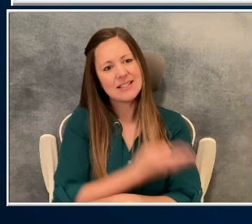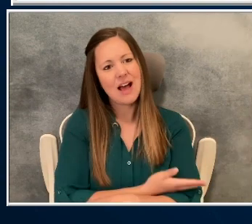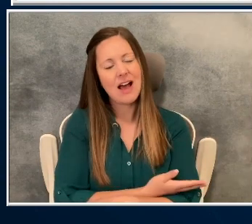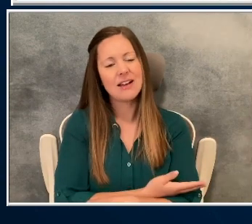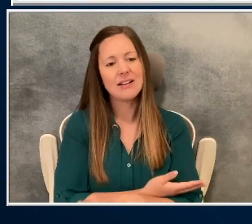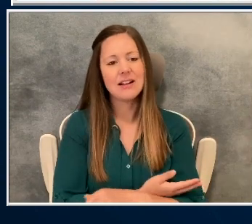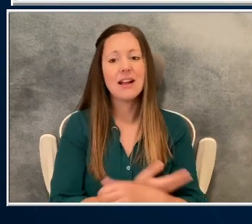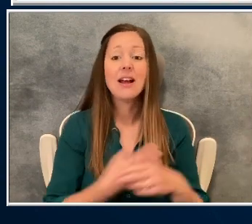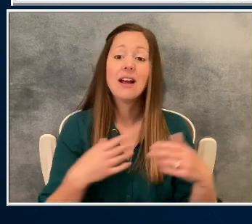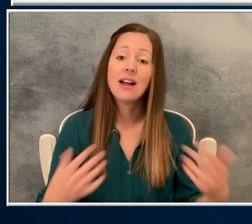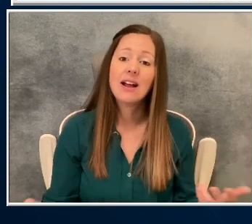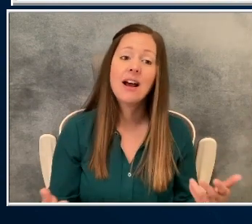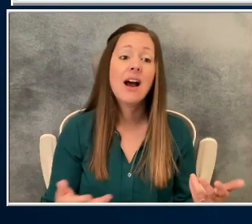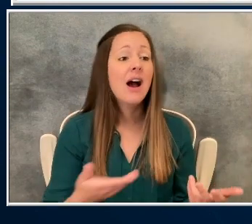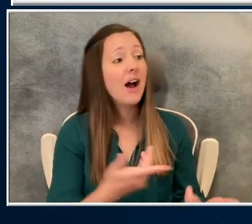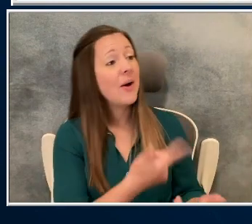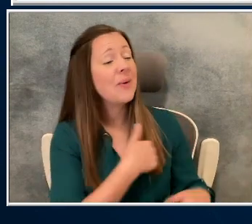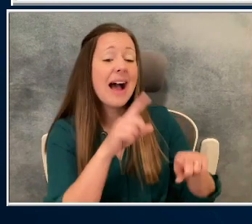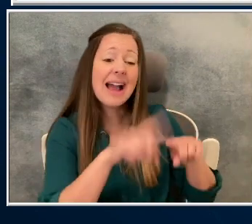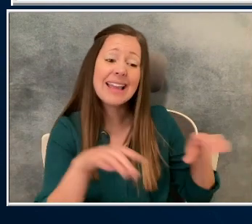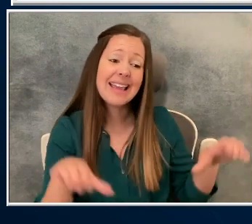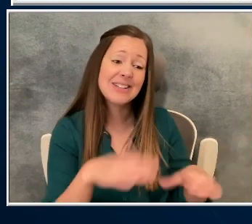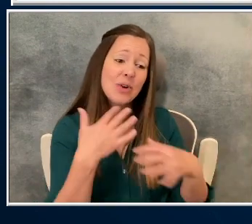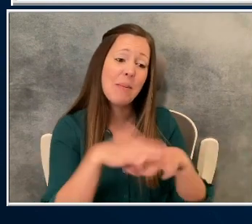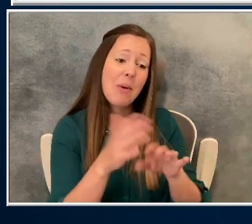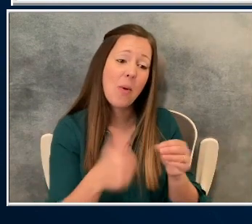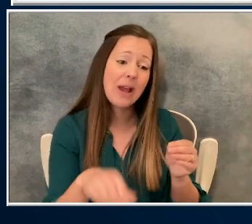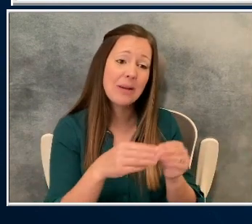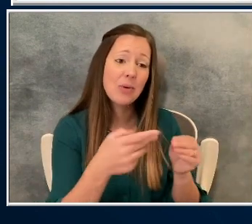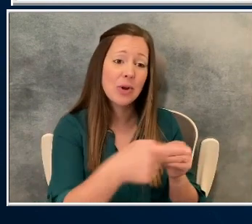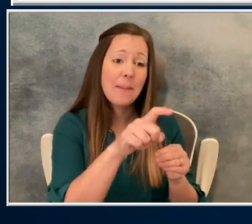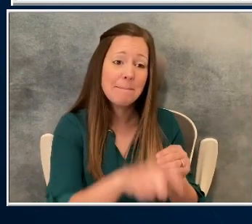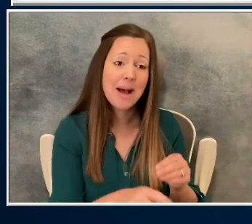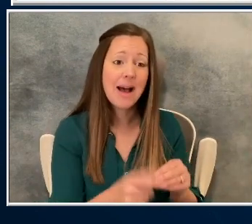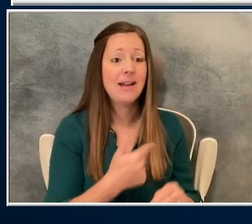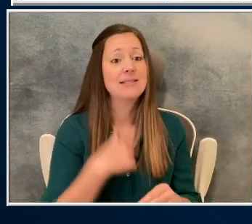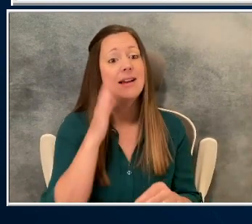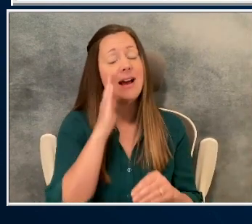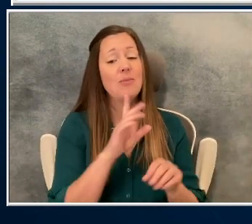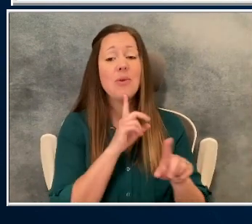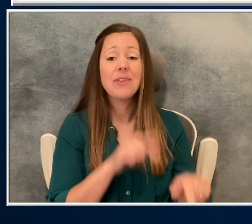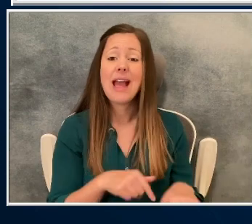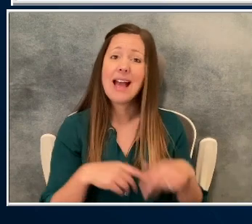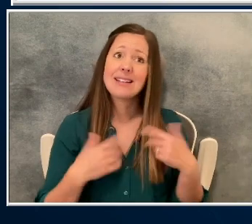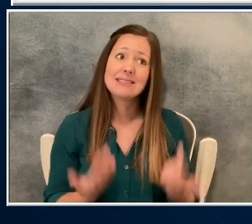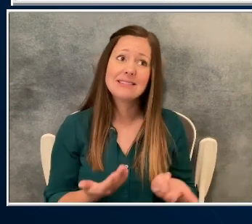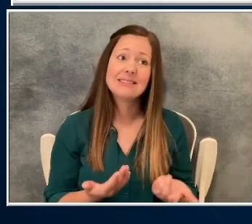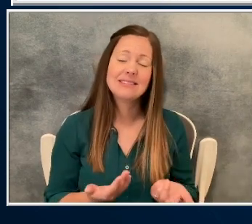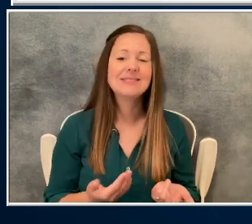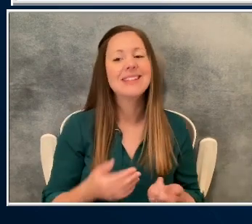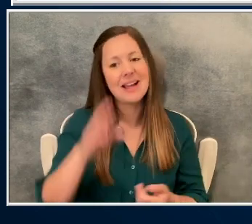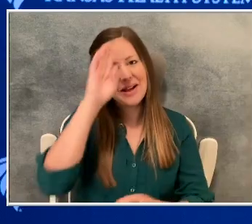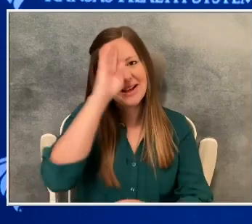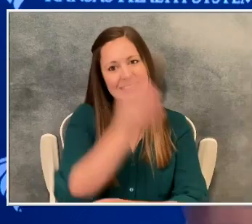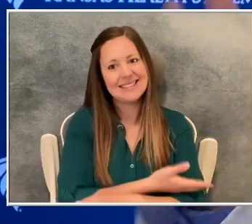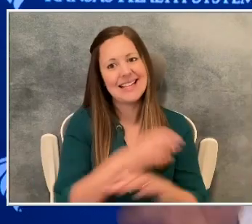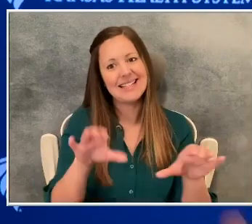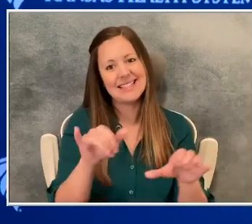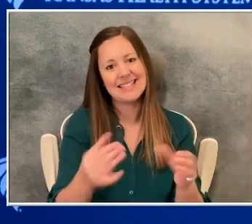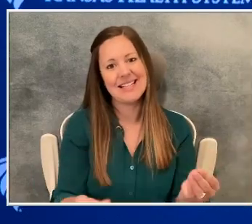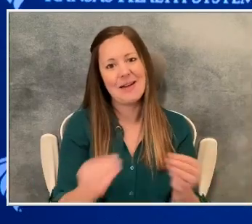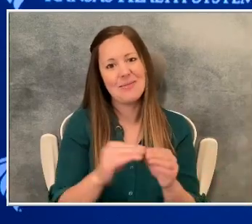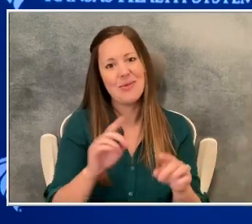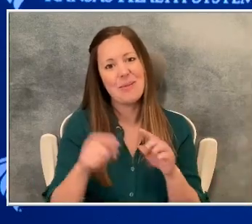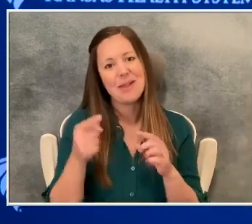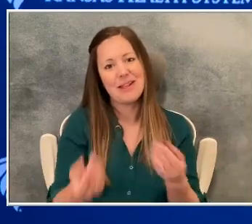I can't do the grass anymore. You have to do it. I am going to react to this. Yes. Well, he does do it. This was just more of the big